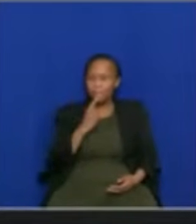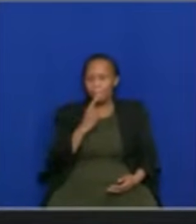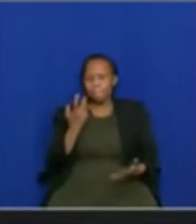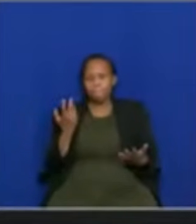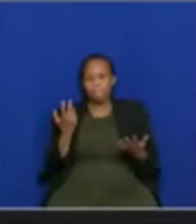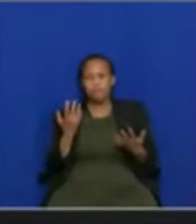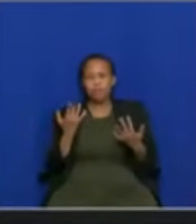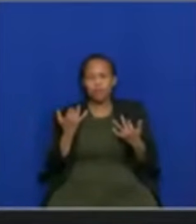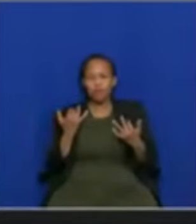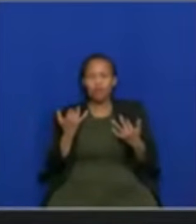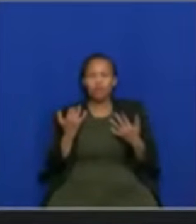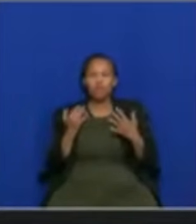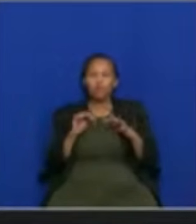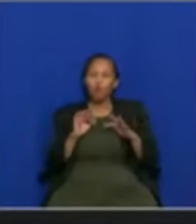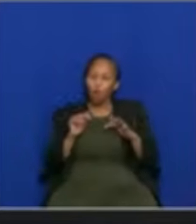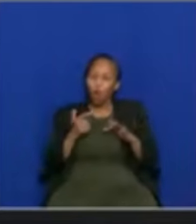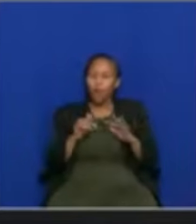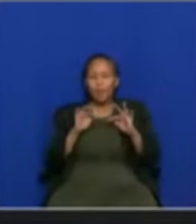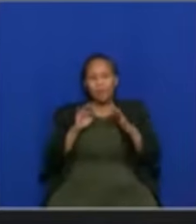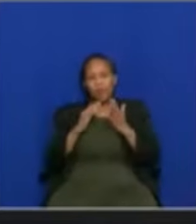here, excluding